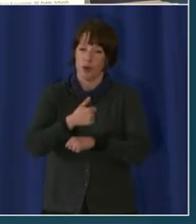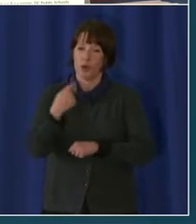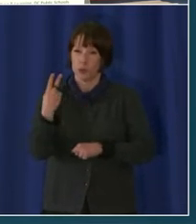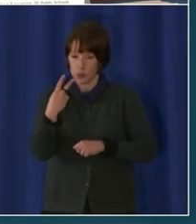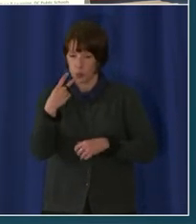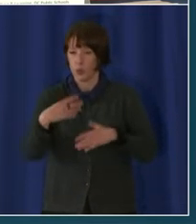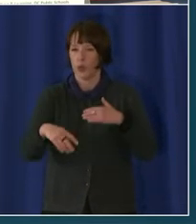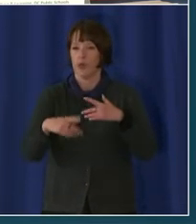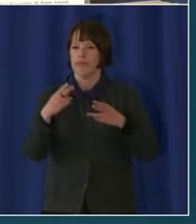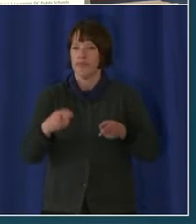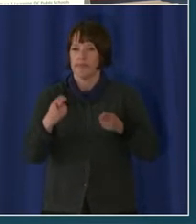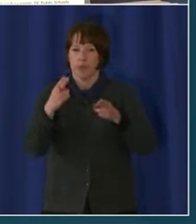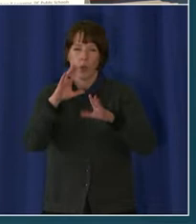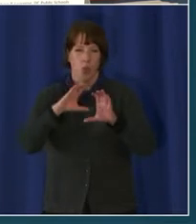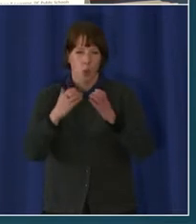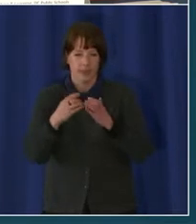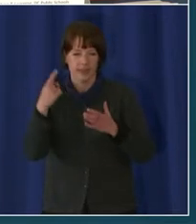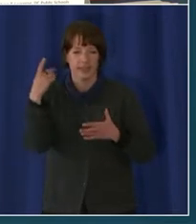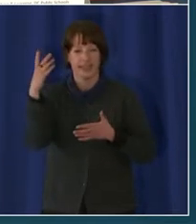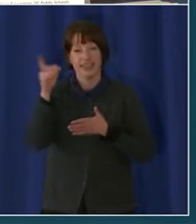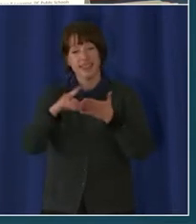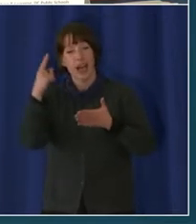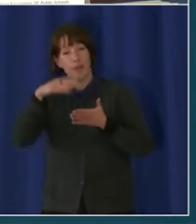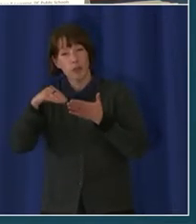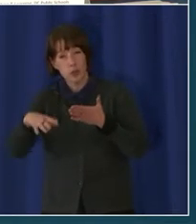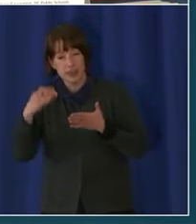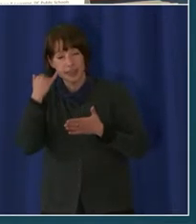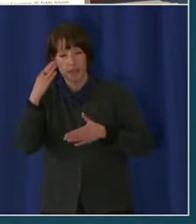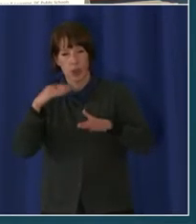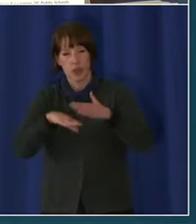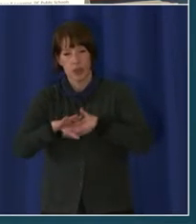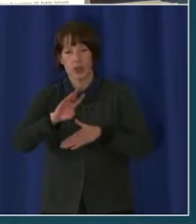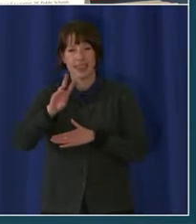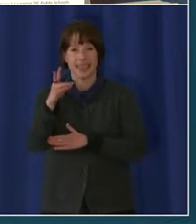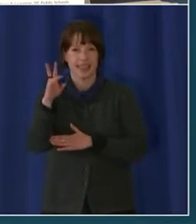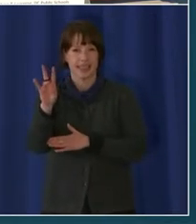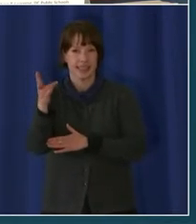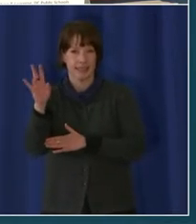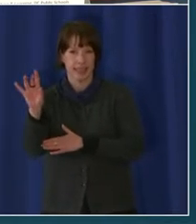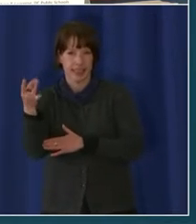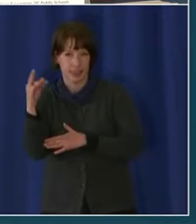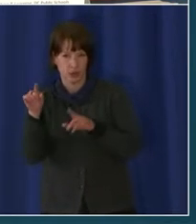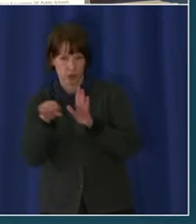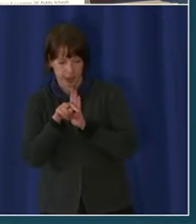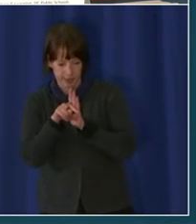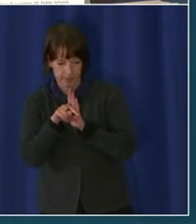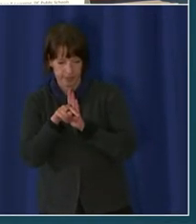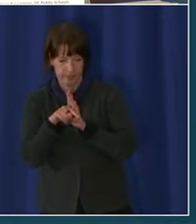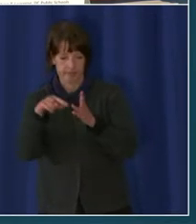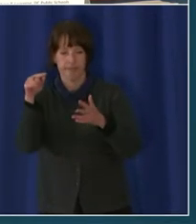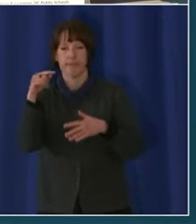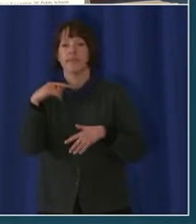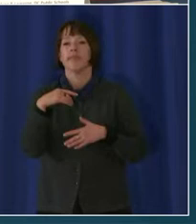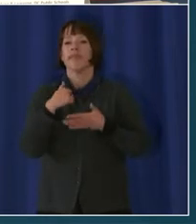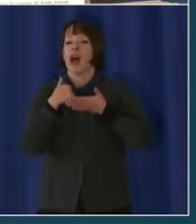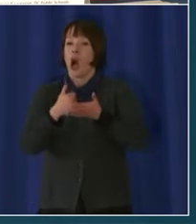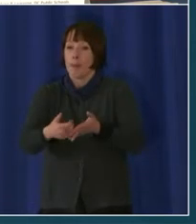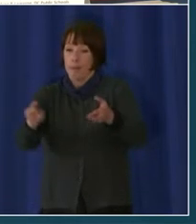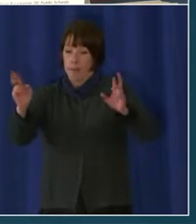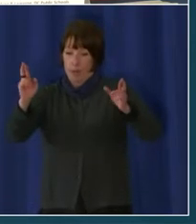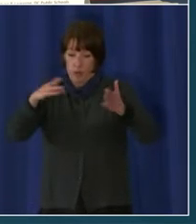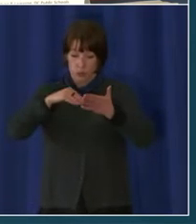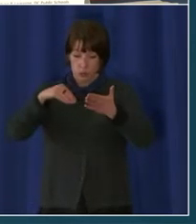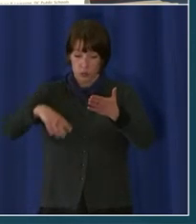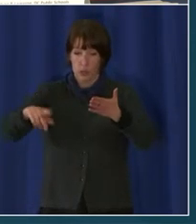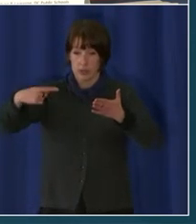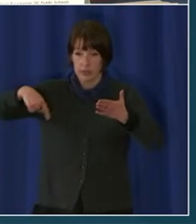courses are designed for students who are coming into 6th, 7th, or 8th grade, and they are helping to prepare students to